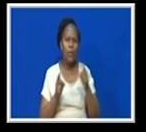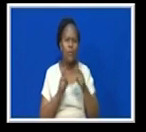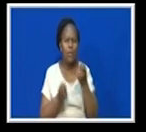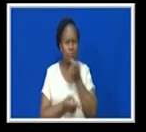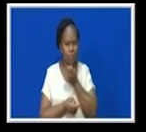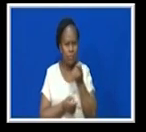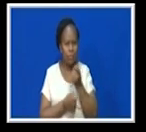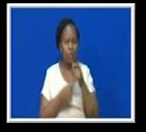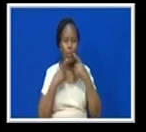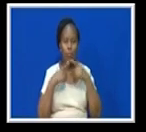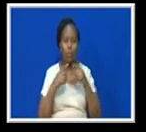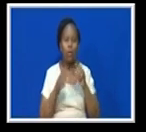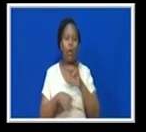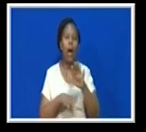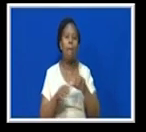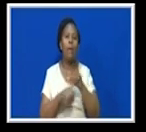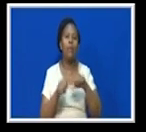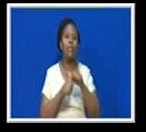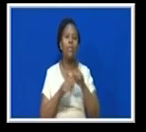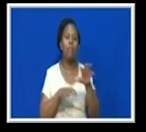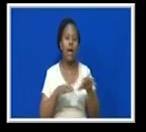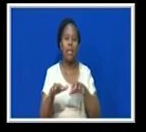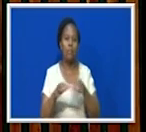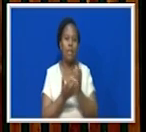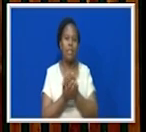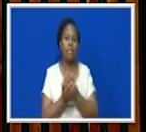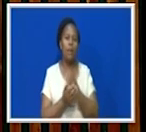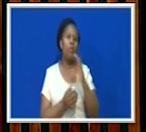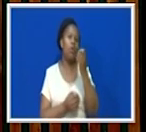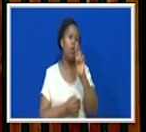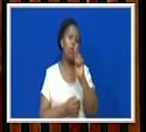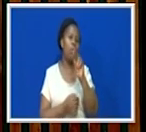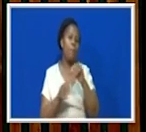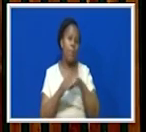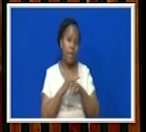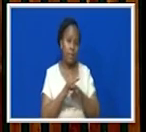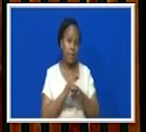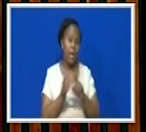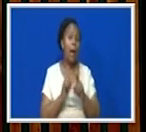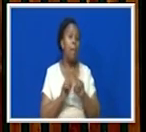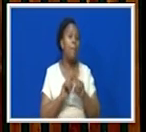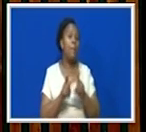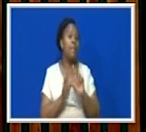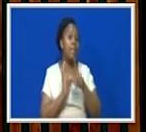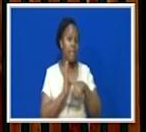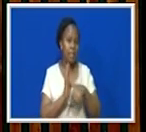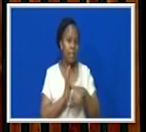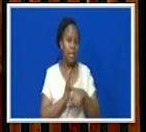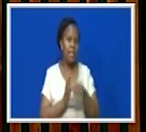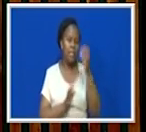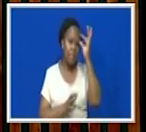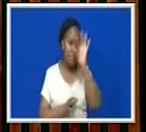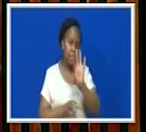information about some animals and about some plants. But later man realized that they could be